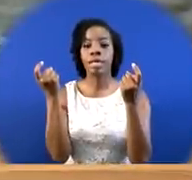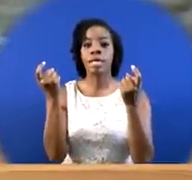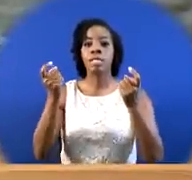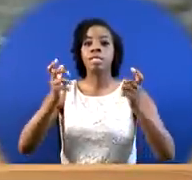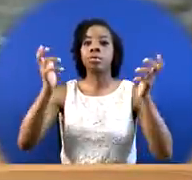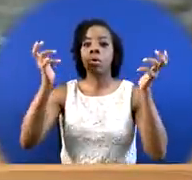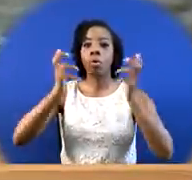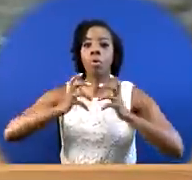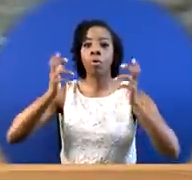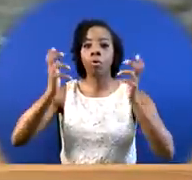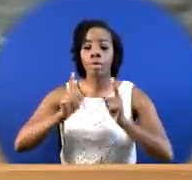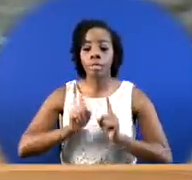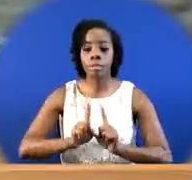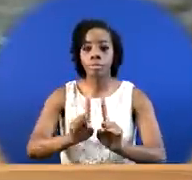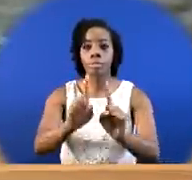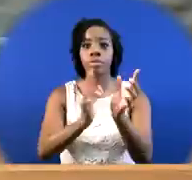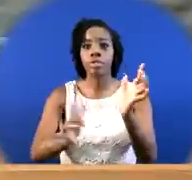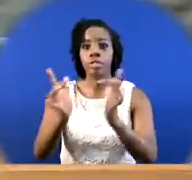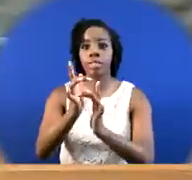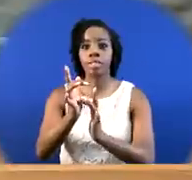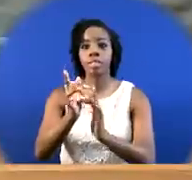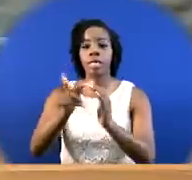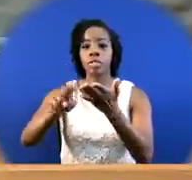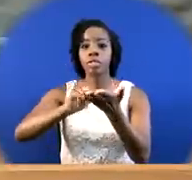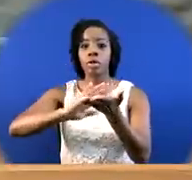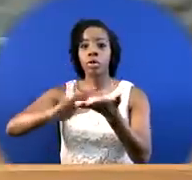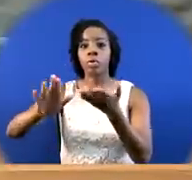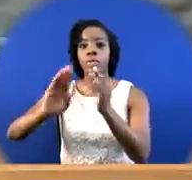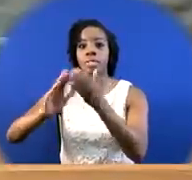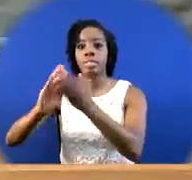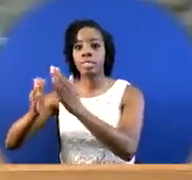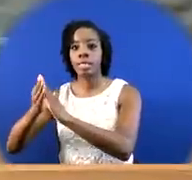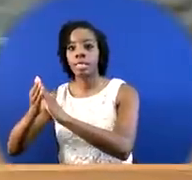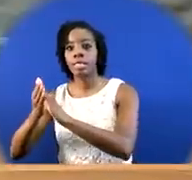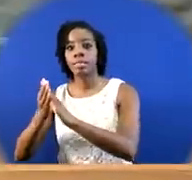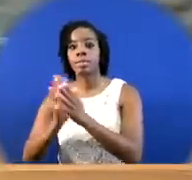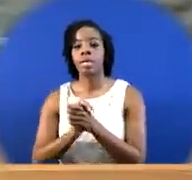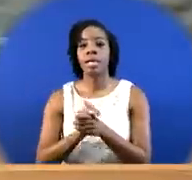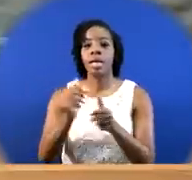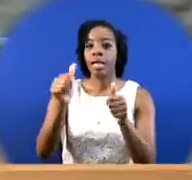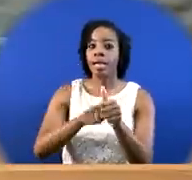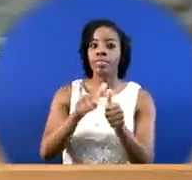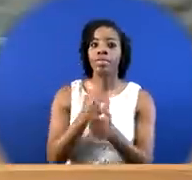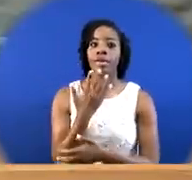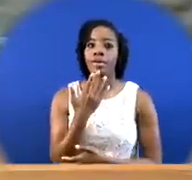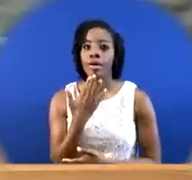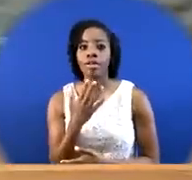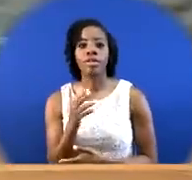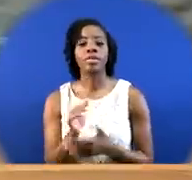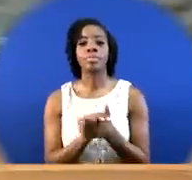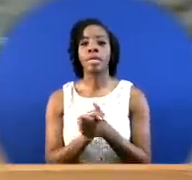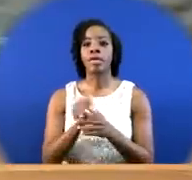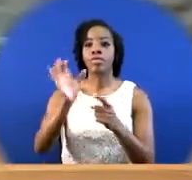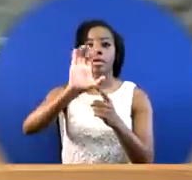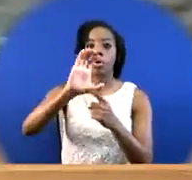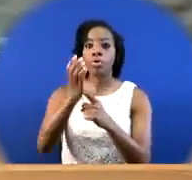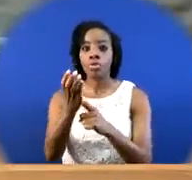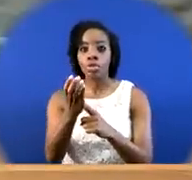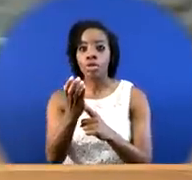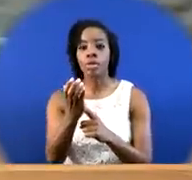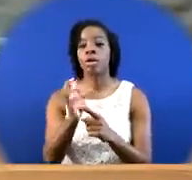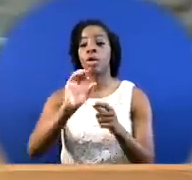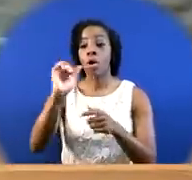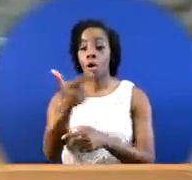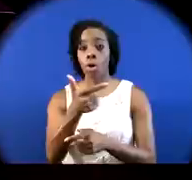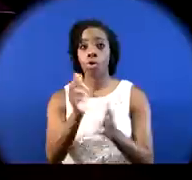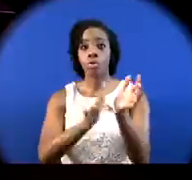entry of the Lord Jesus into the holy city of Jerusalem. Every ethnicity, every culture, every race, they're all celebrating